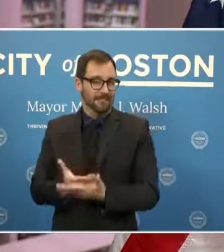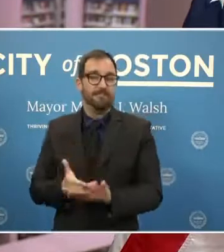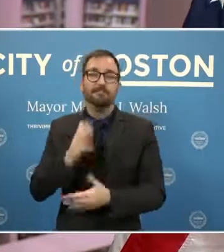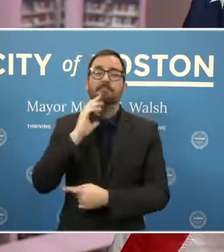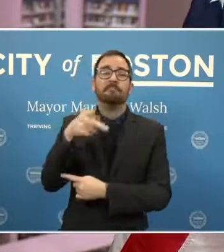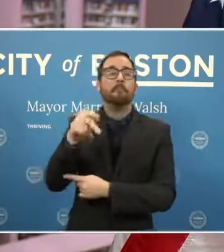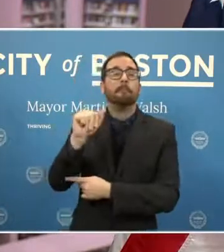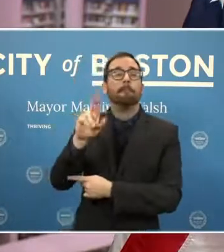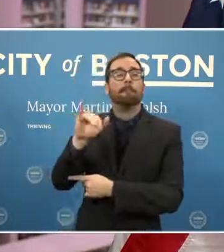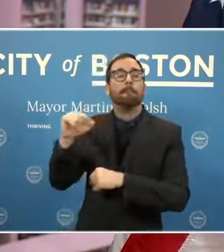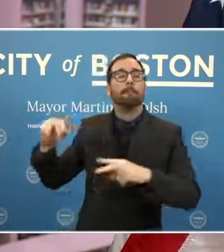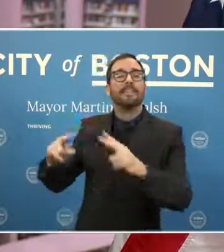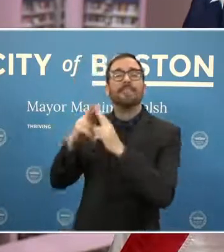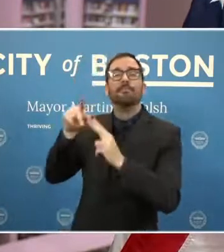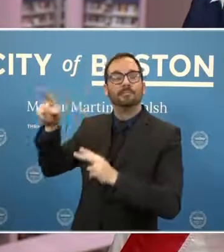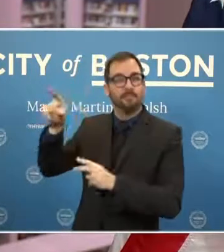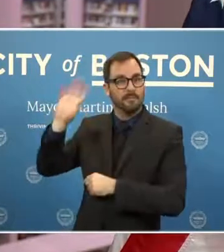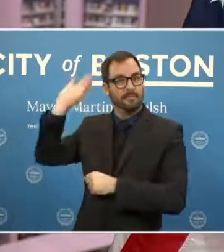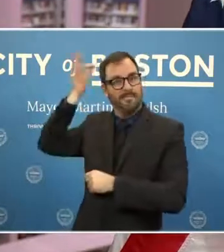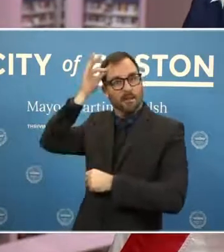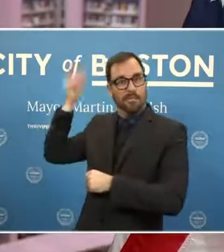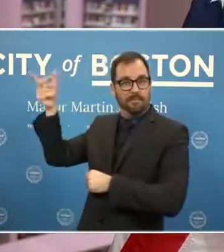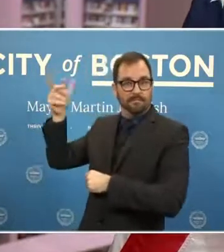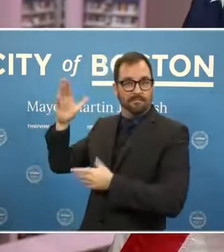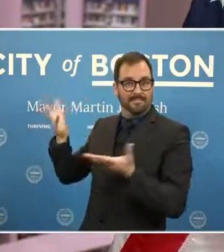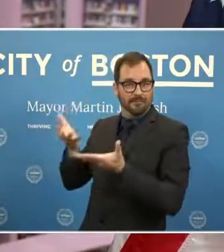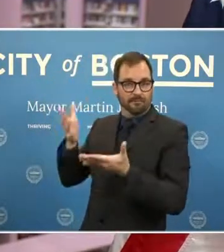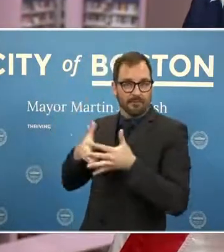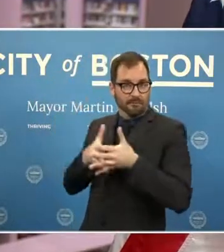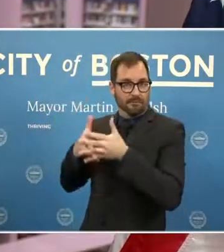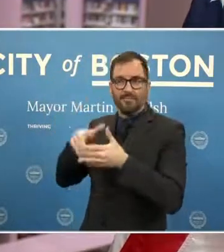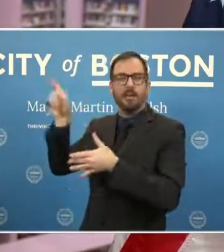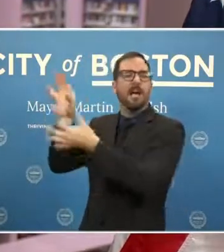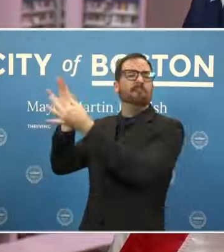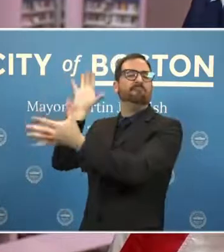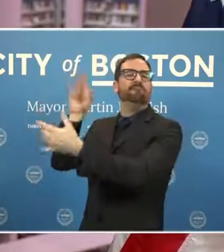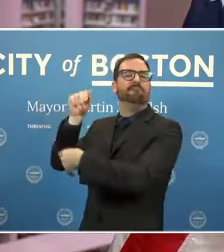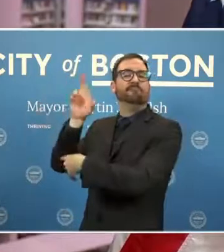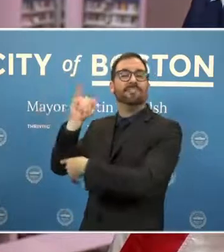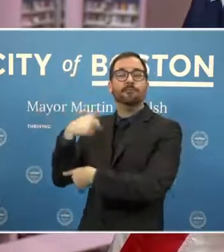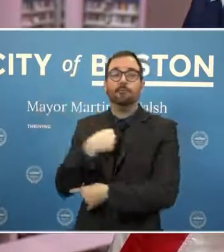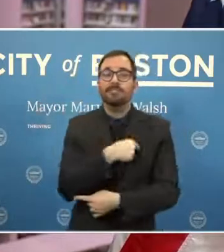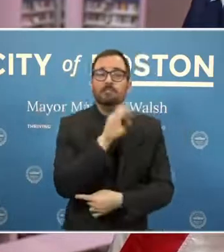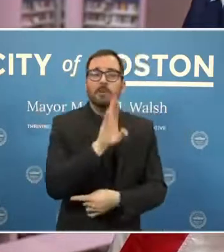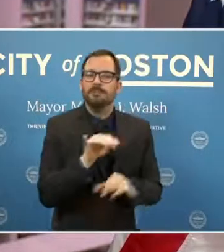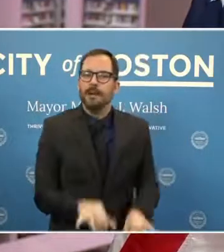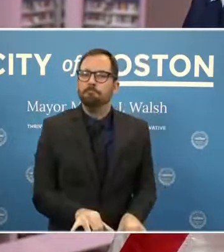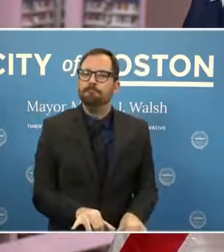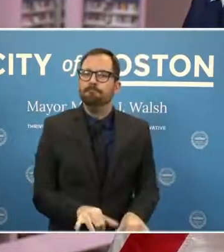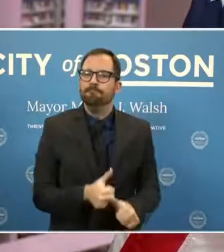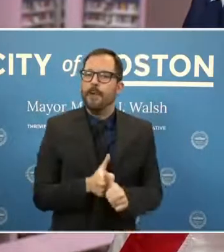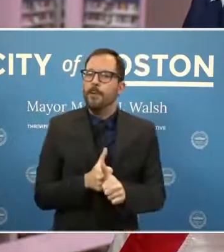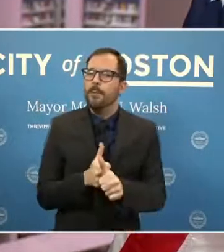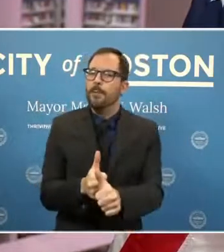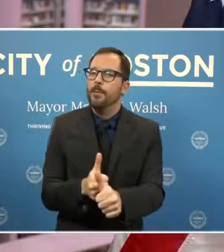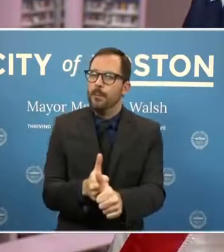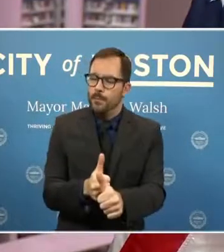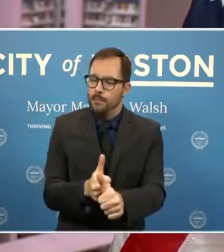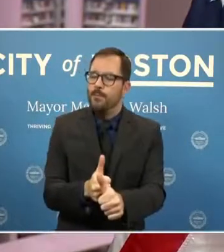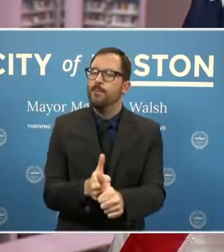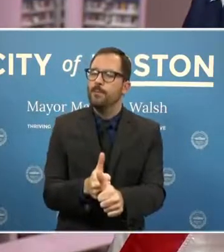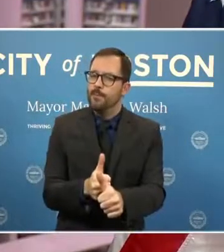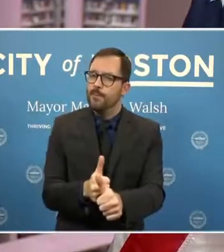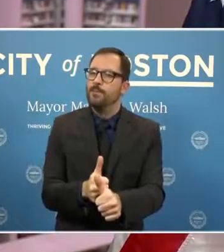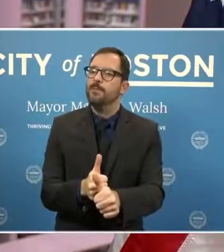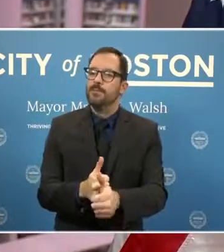America back to the fight. Here's what this year will bring. Already, we've issued our first ever green bonds to fund projects